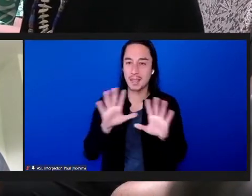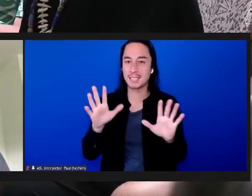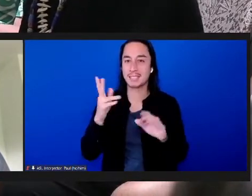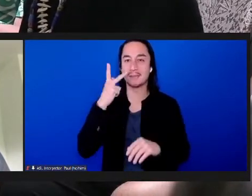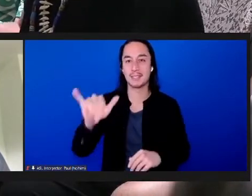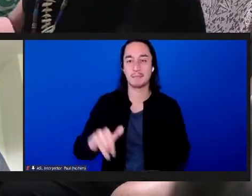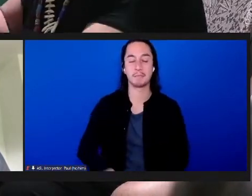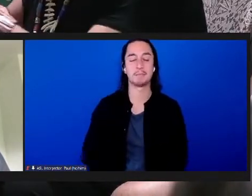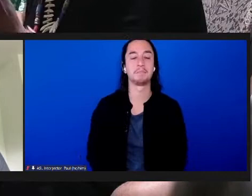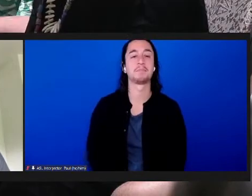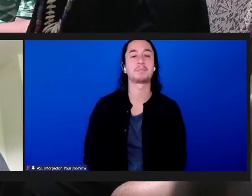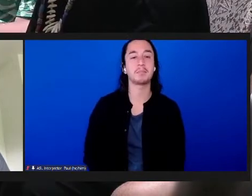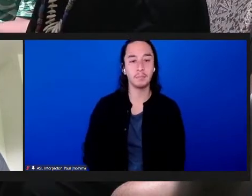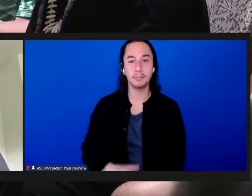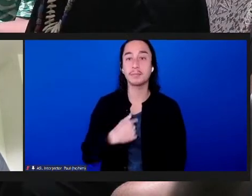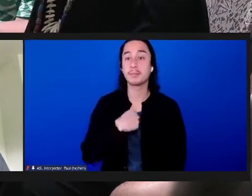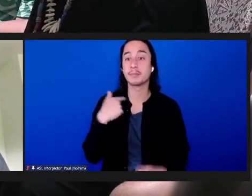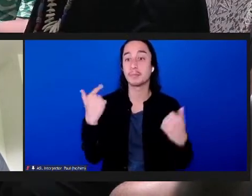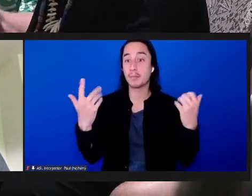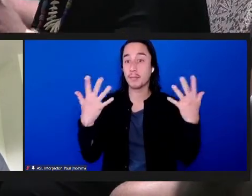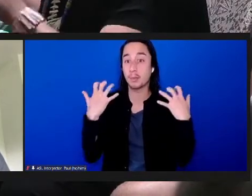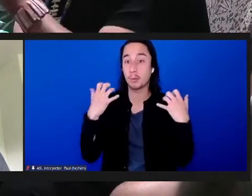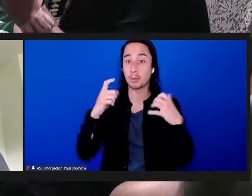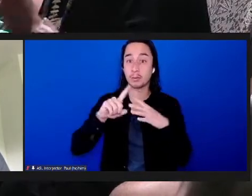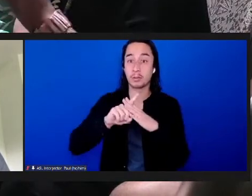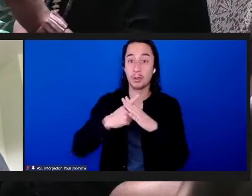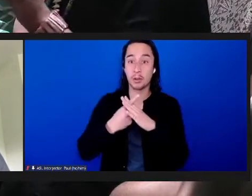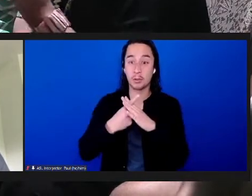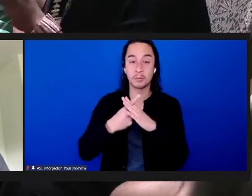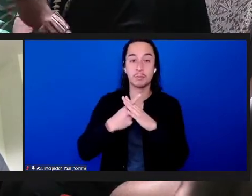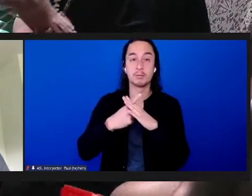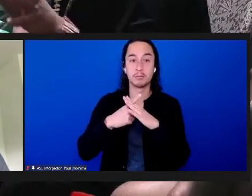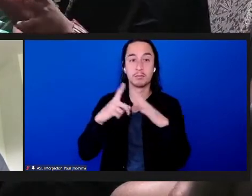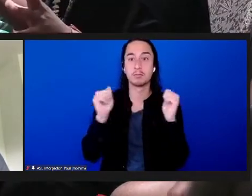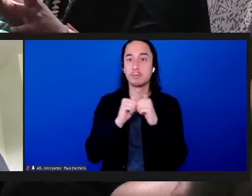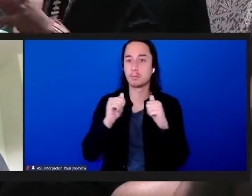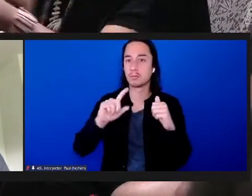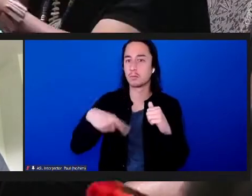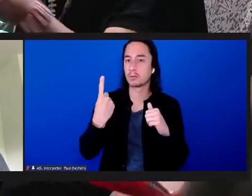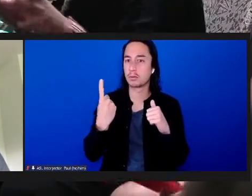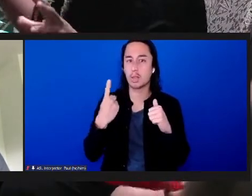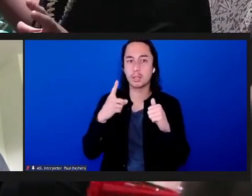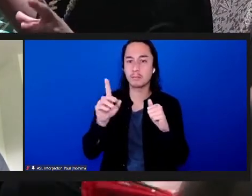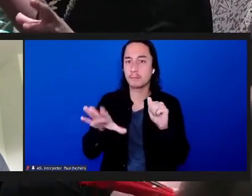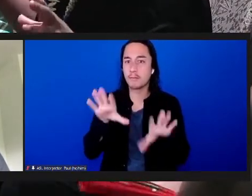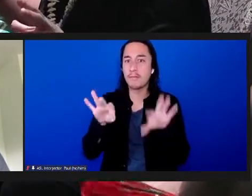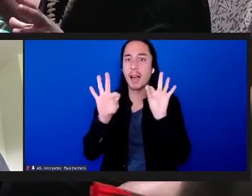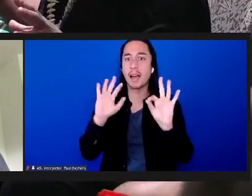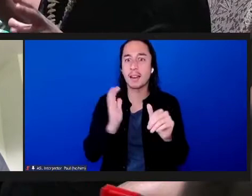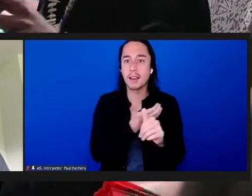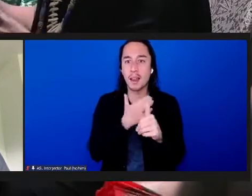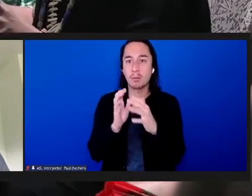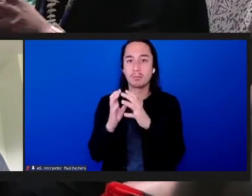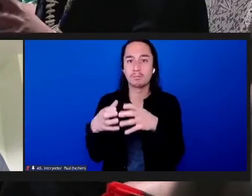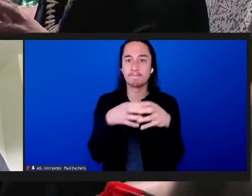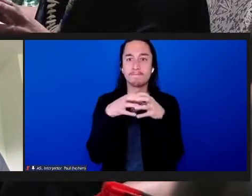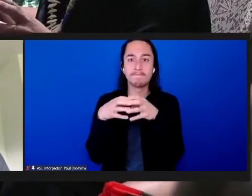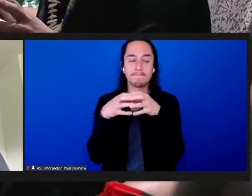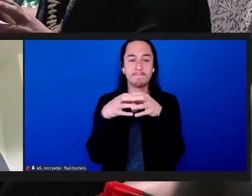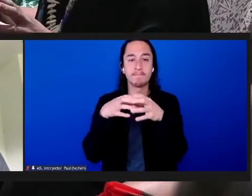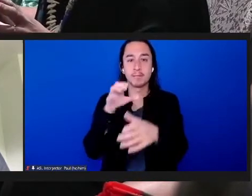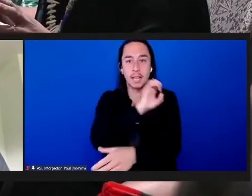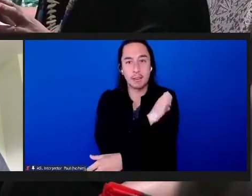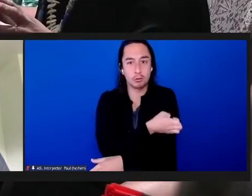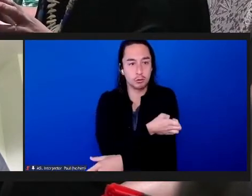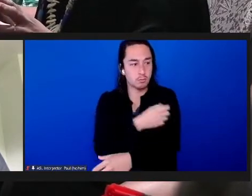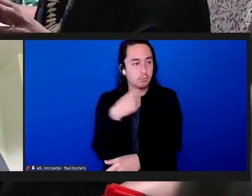to start us off by just finding the energy that we collectively have to change the